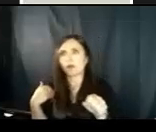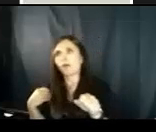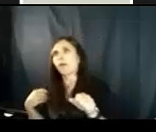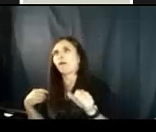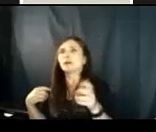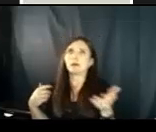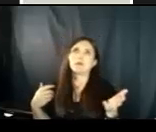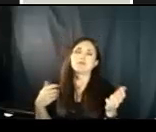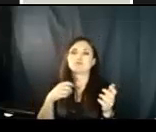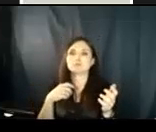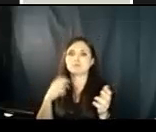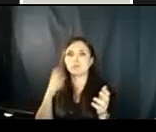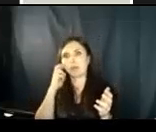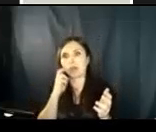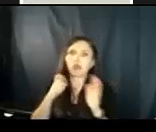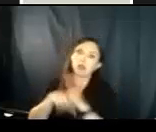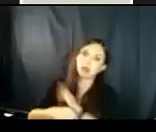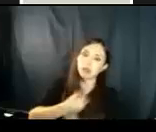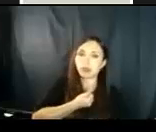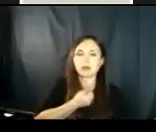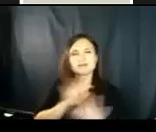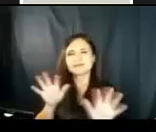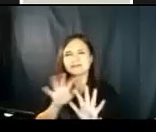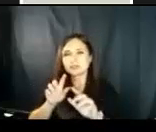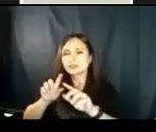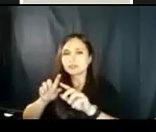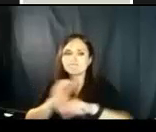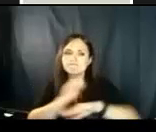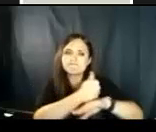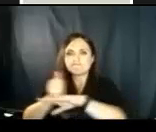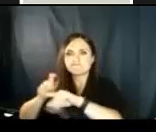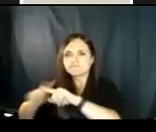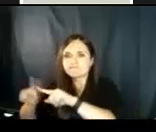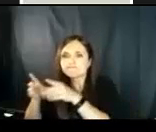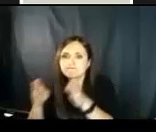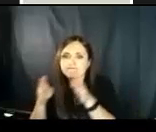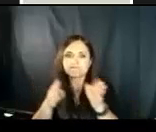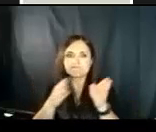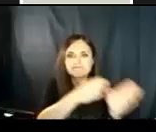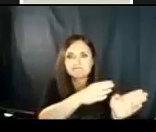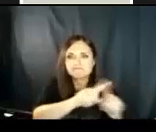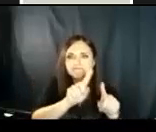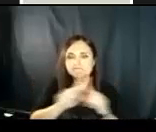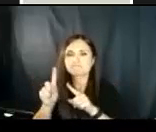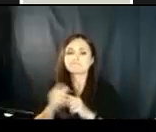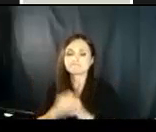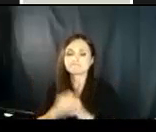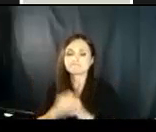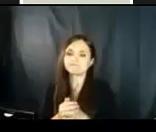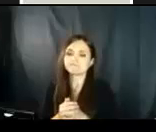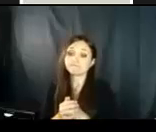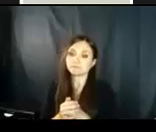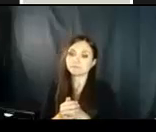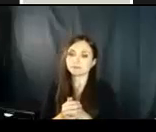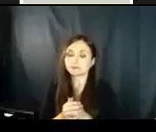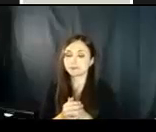that in very many different ways with our in different ways. So that's what I'm going